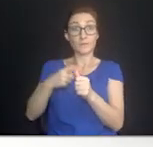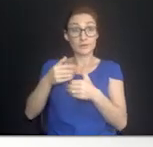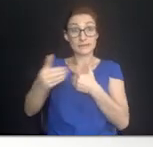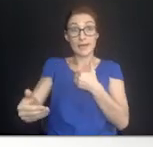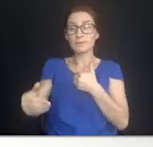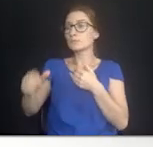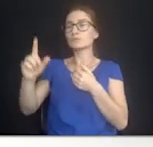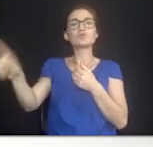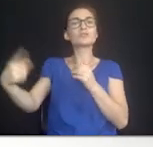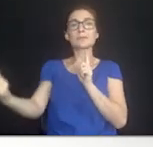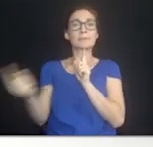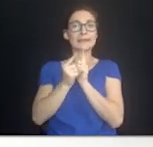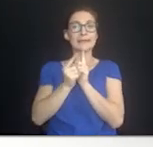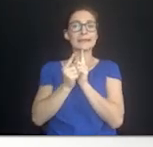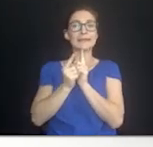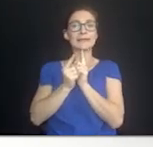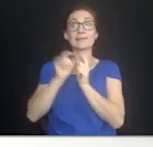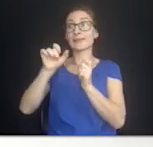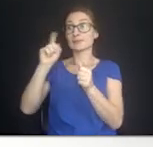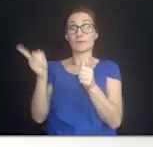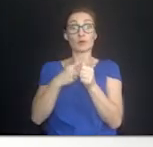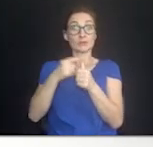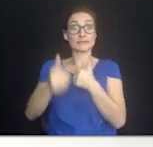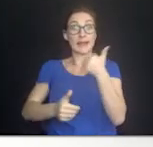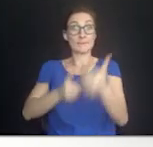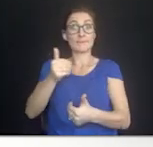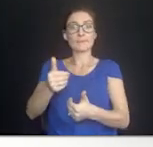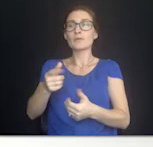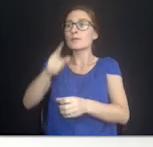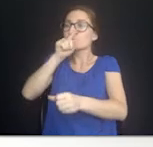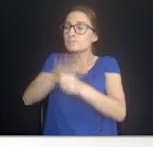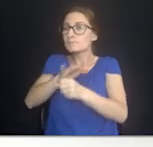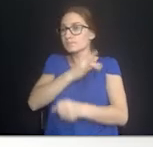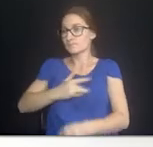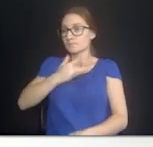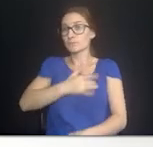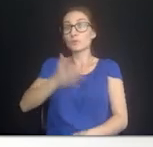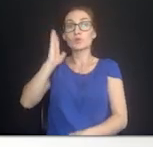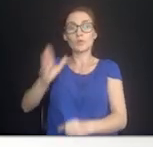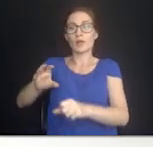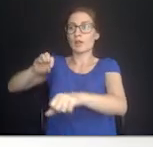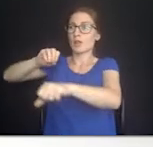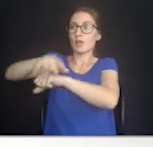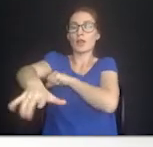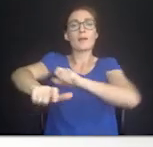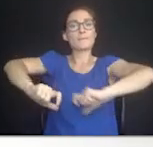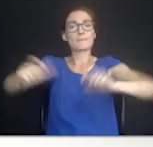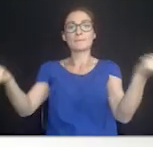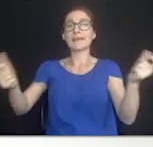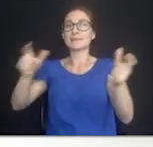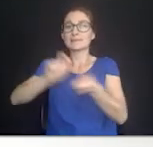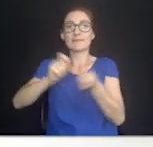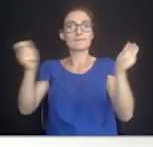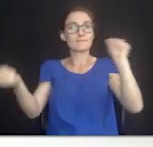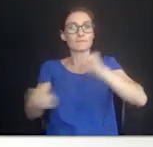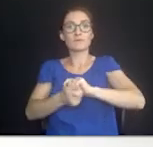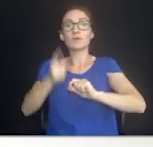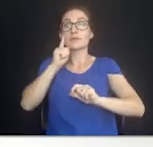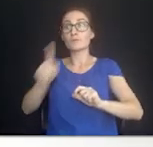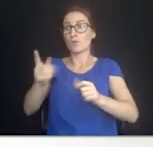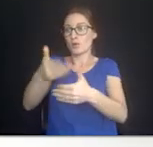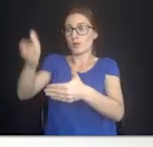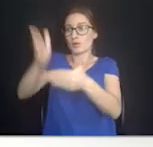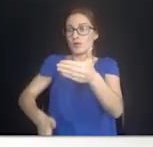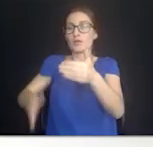That is the first big step, and that I can promise them they are going to make such a bigger difference in the way that these things turn out just by doing